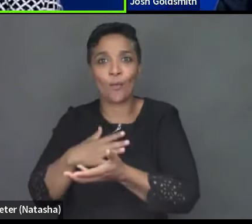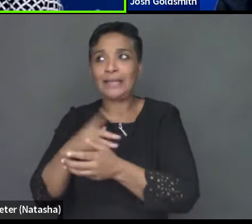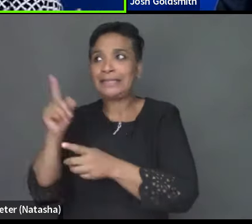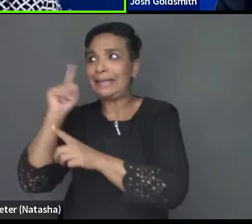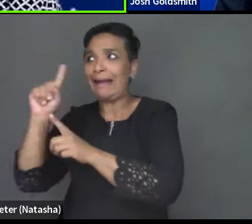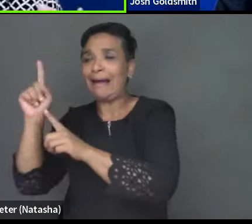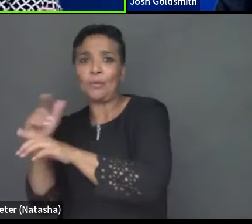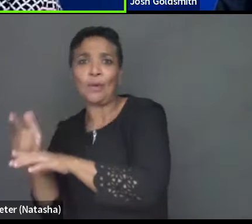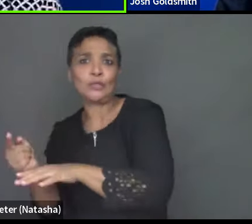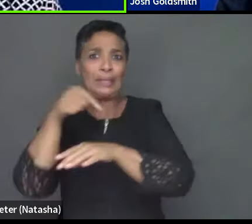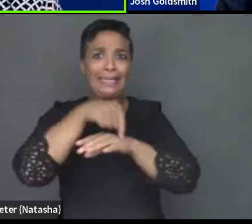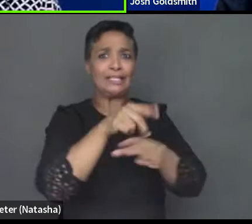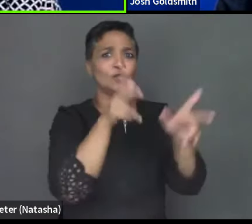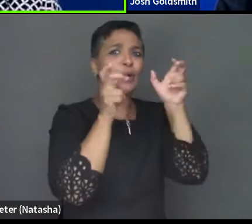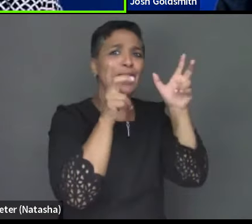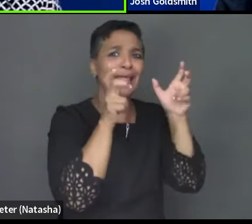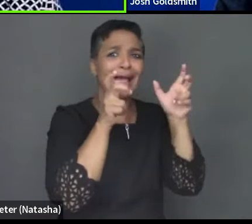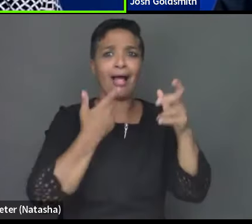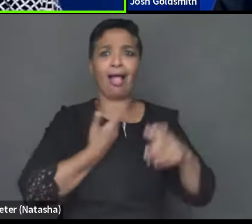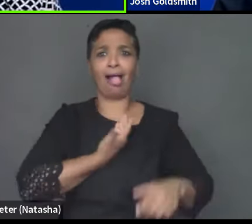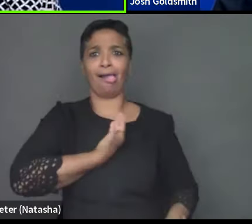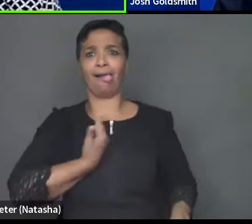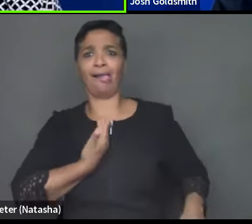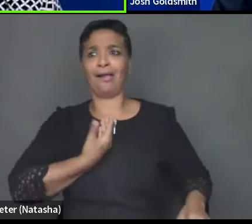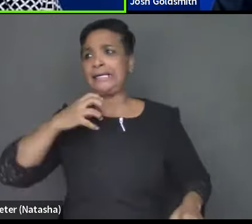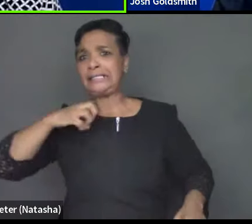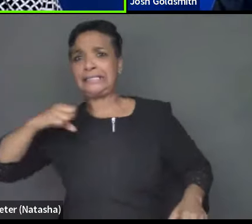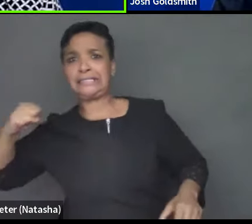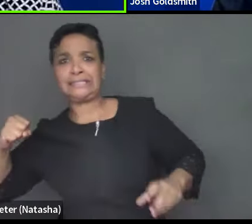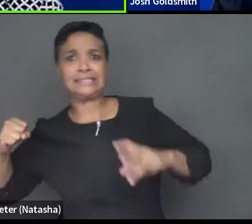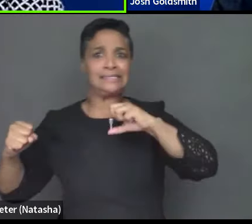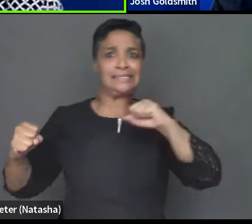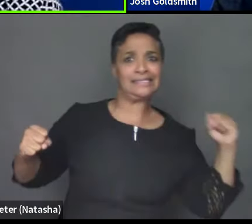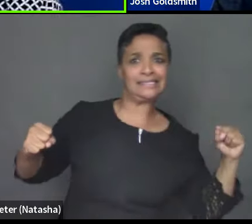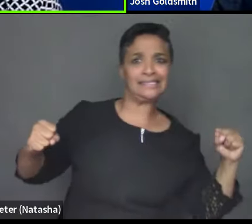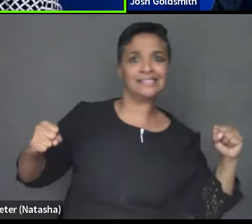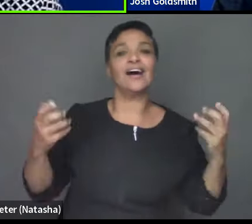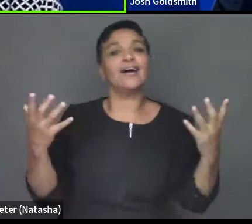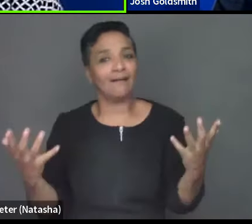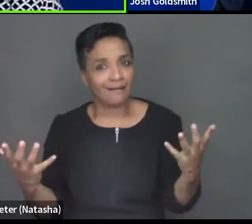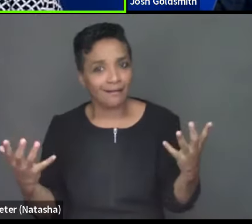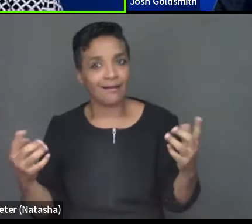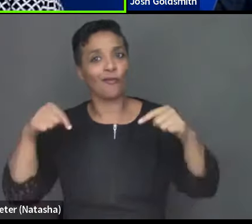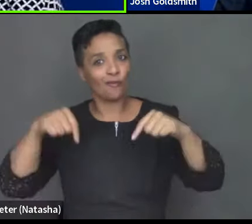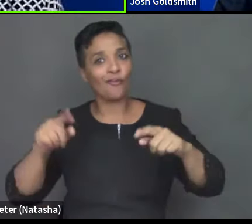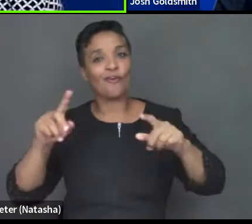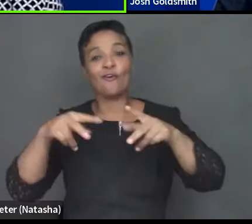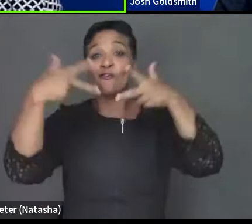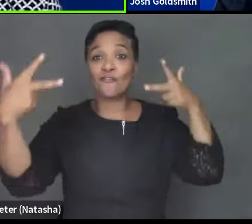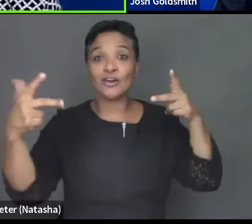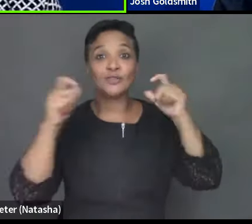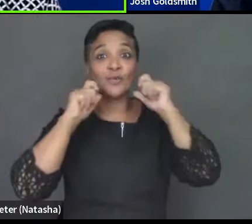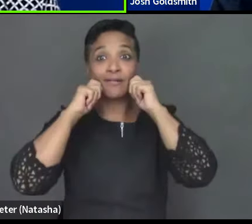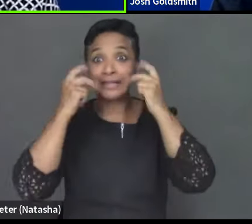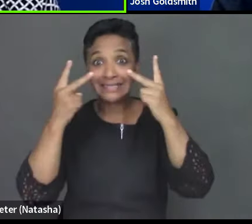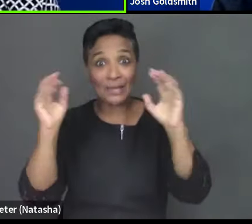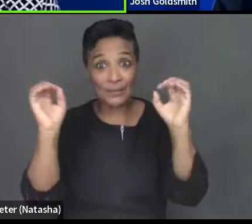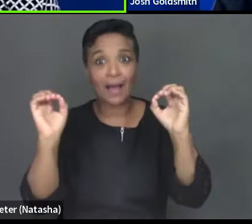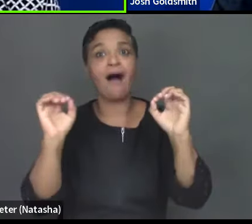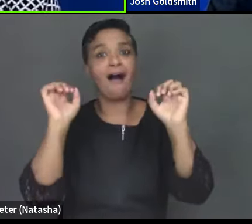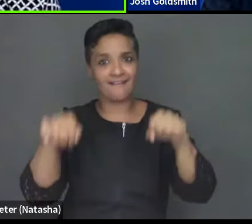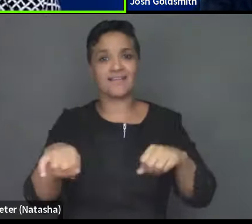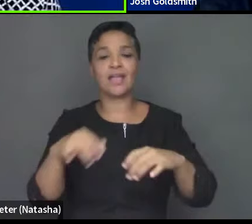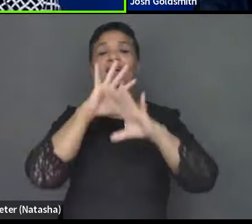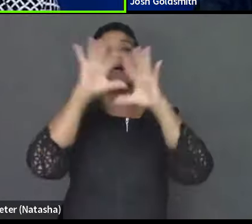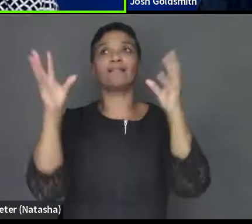session. So luckily, a virtual event like this gives you the opportunity to do it all and actually take advantage of